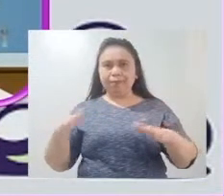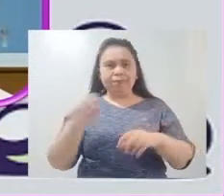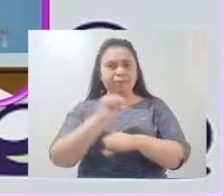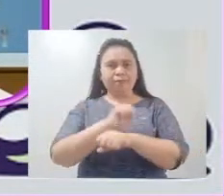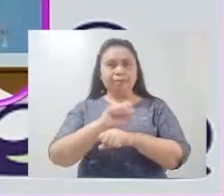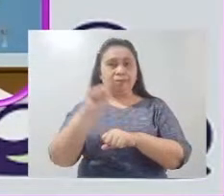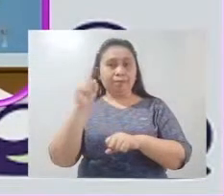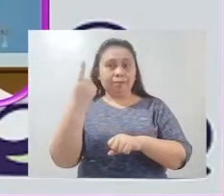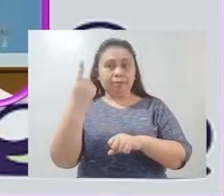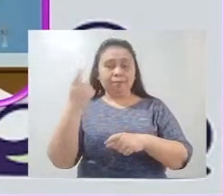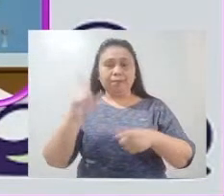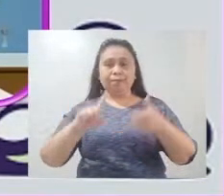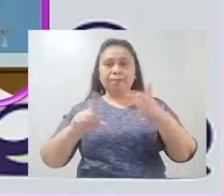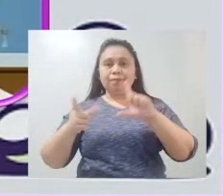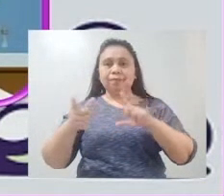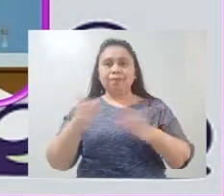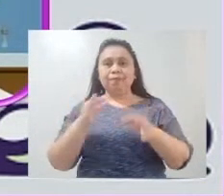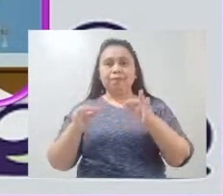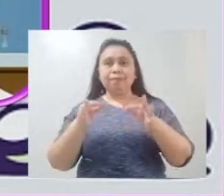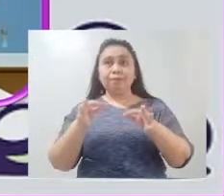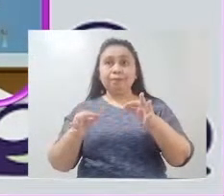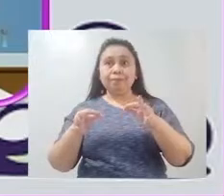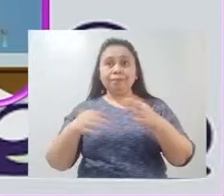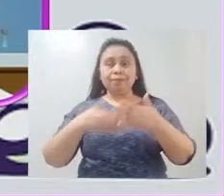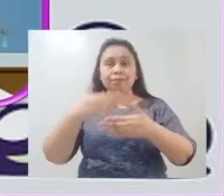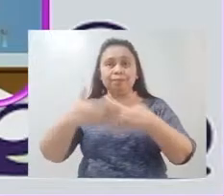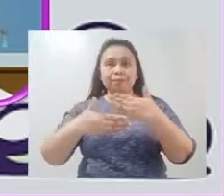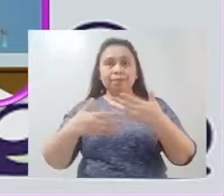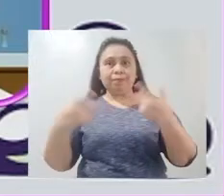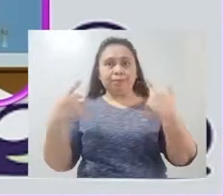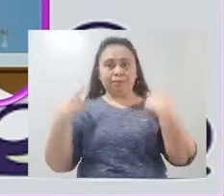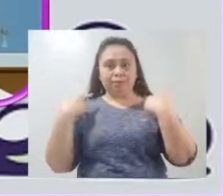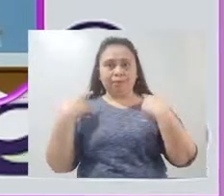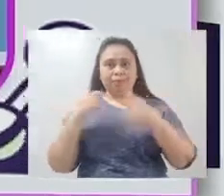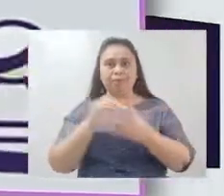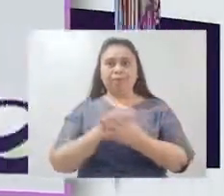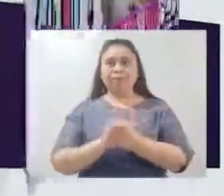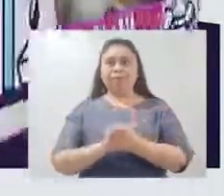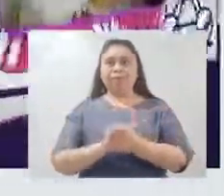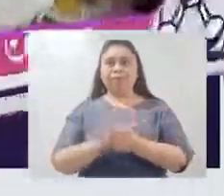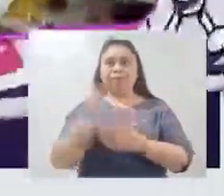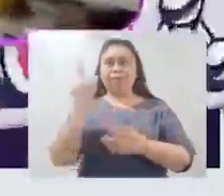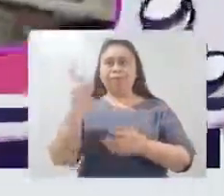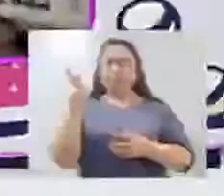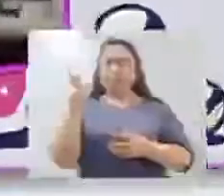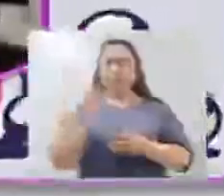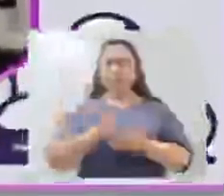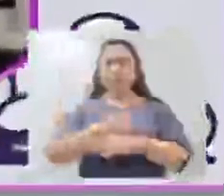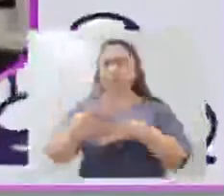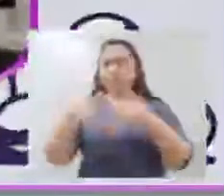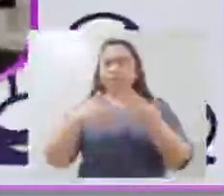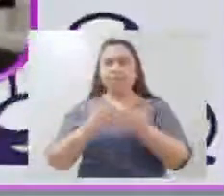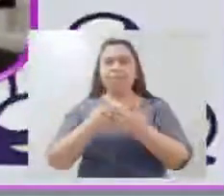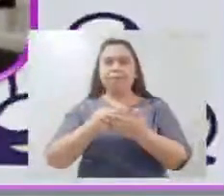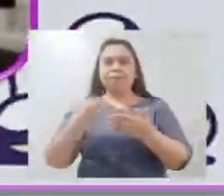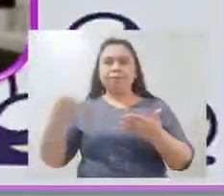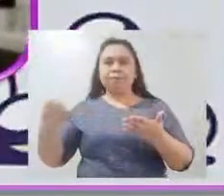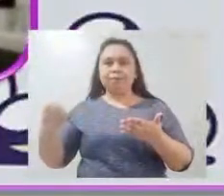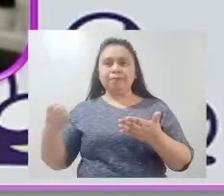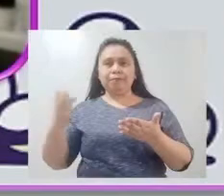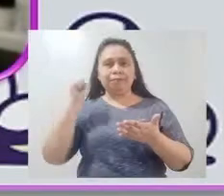a laboratory if the procedures being conducted are hazardous. Number 21,